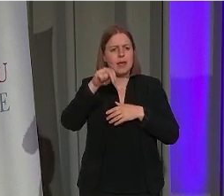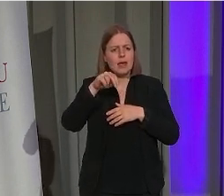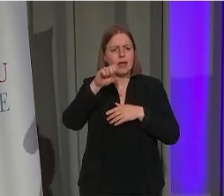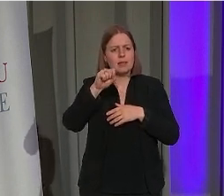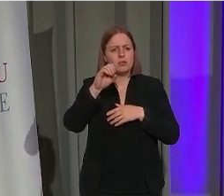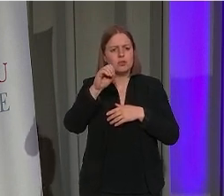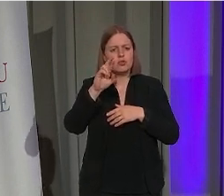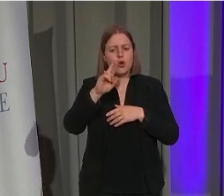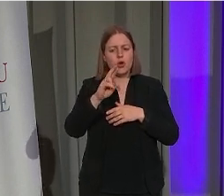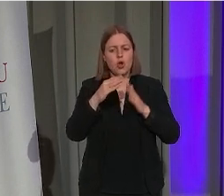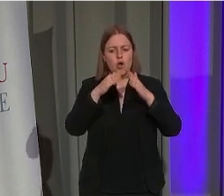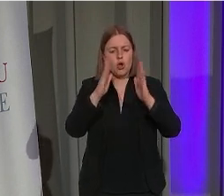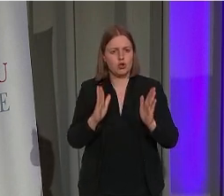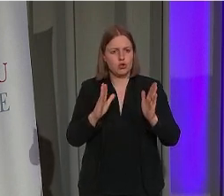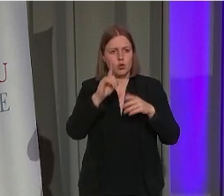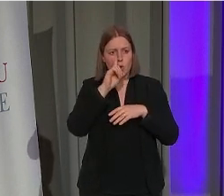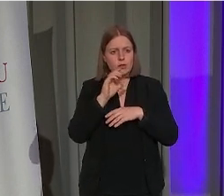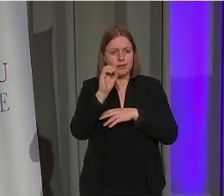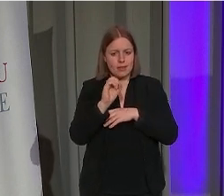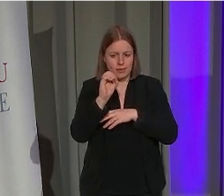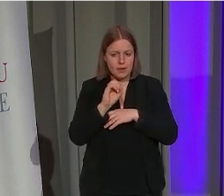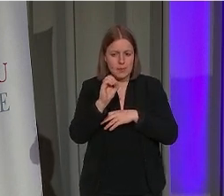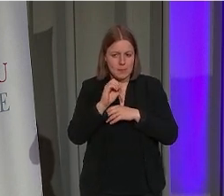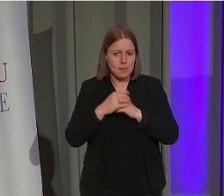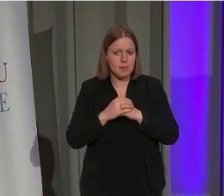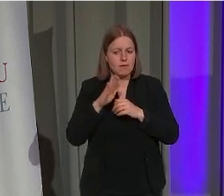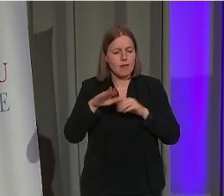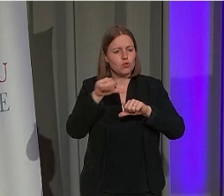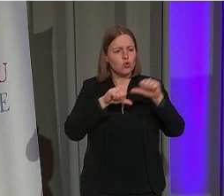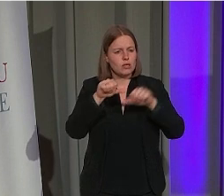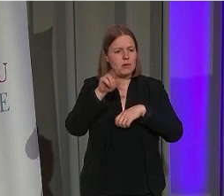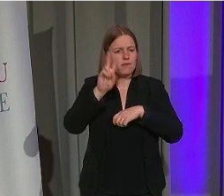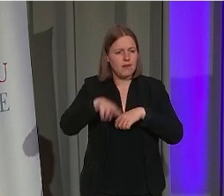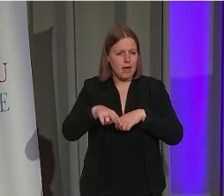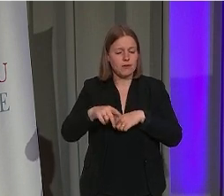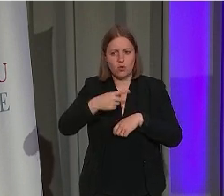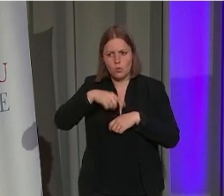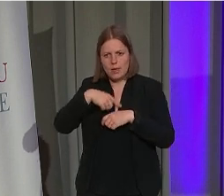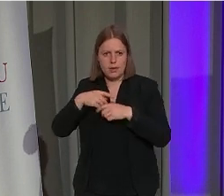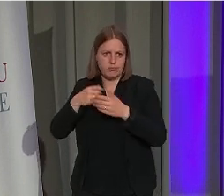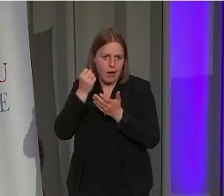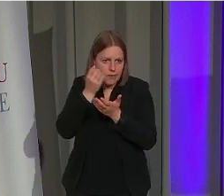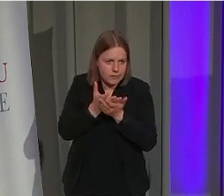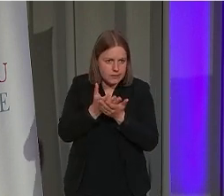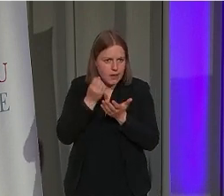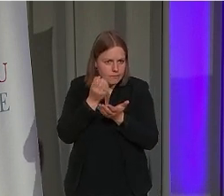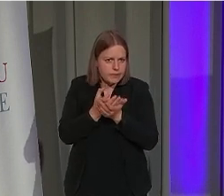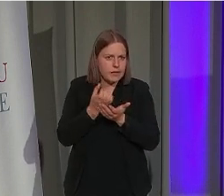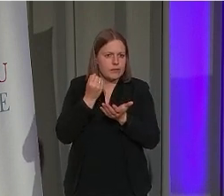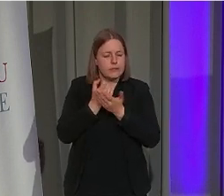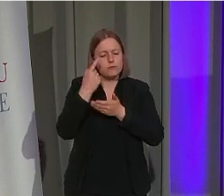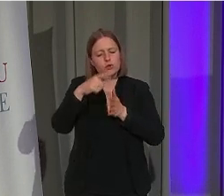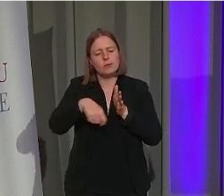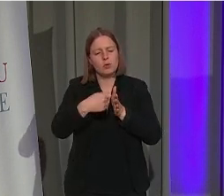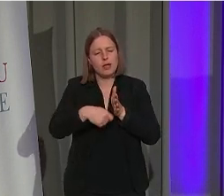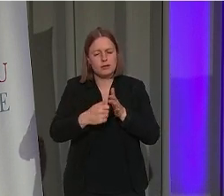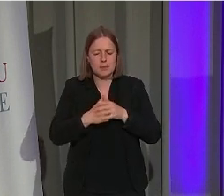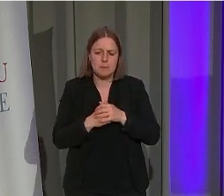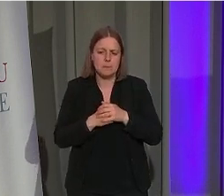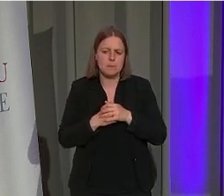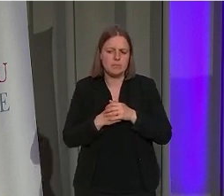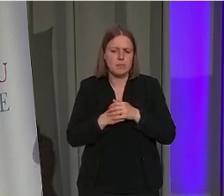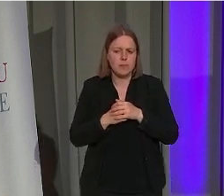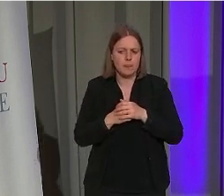in Ostend. It was a project within the Tourism Flanders institution. We were